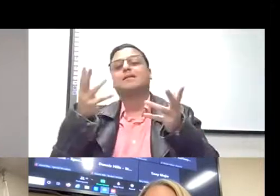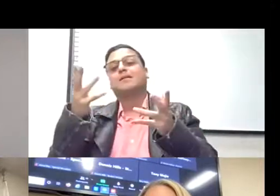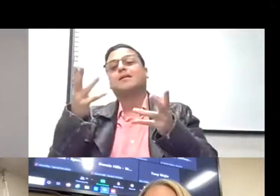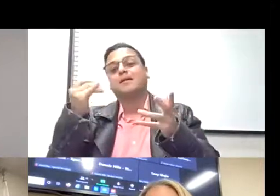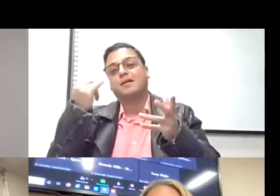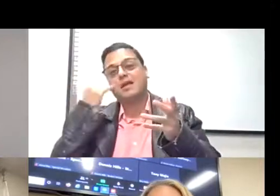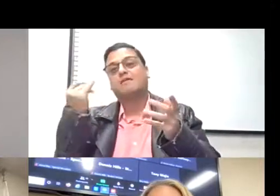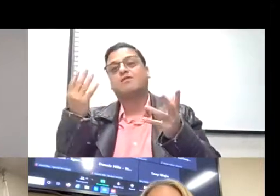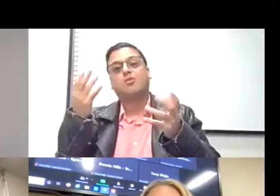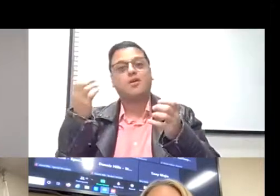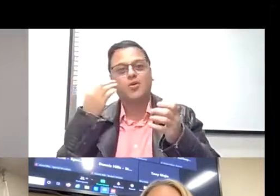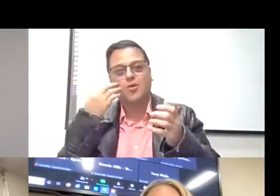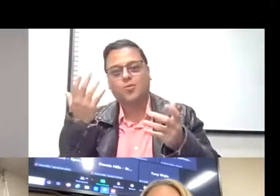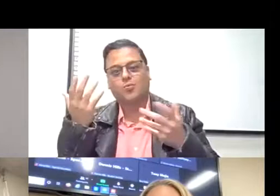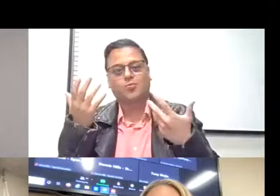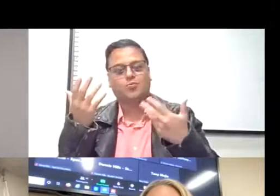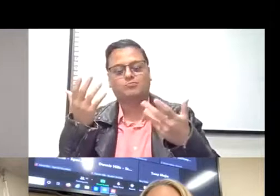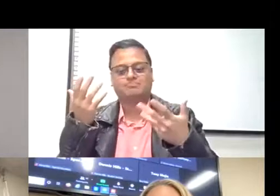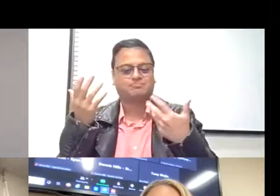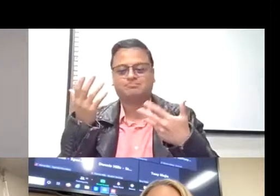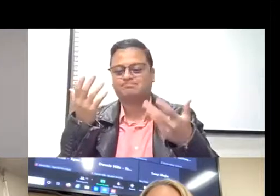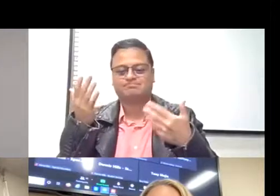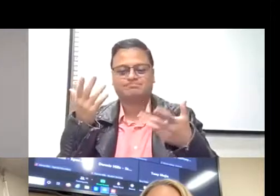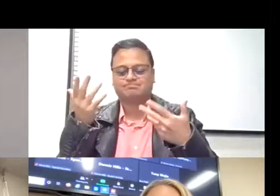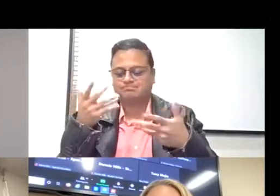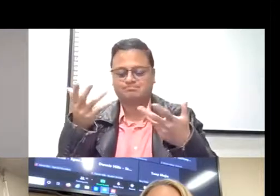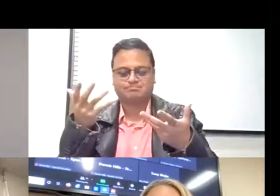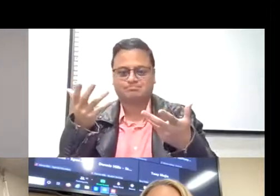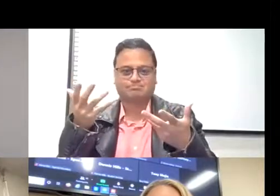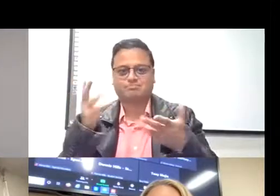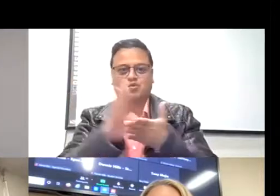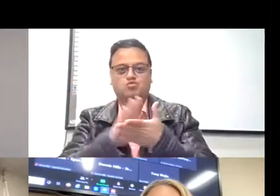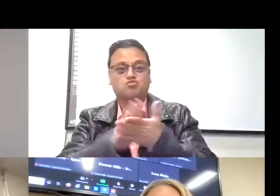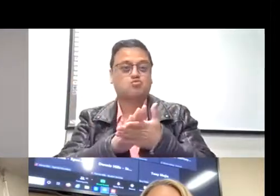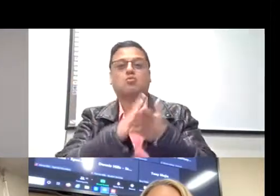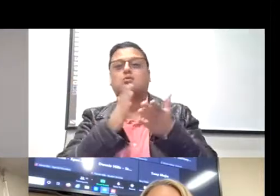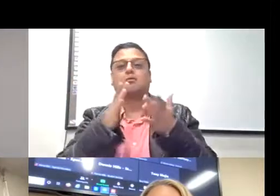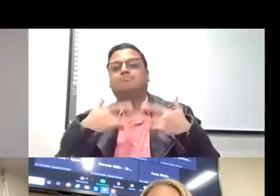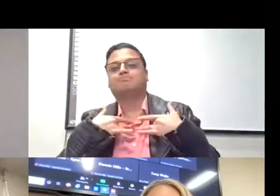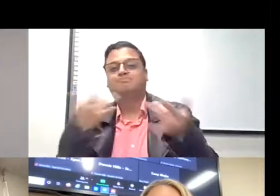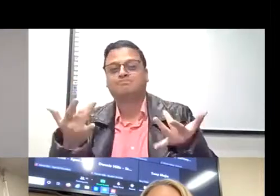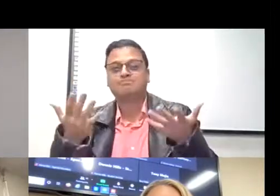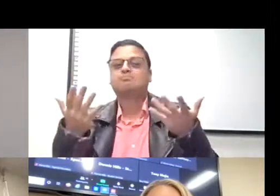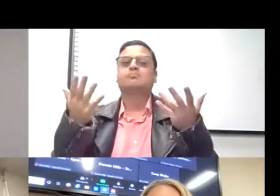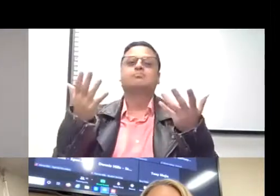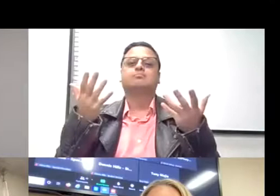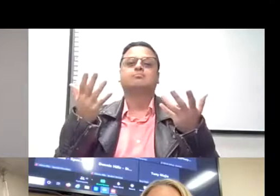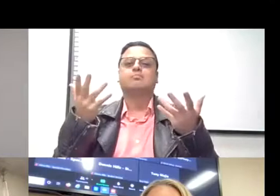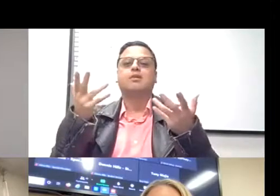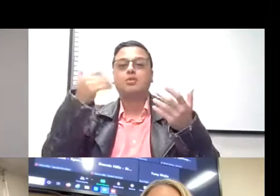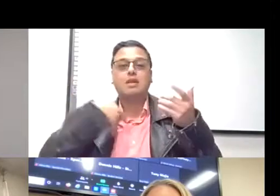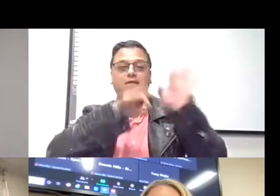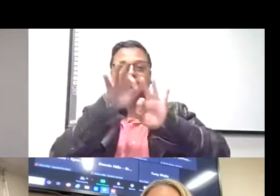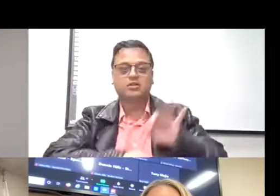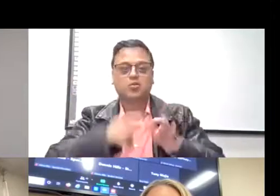really wanted to know about, you know, let me see, school climate update, right? I mean, there's a little description about what it is